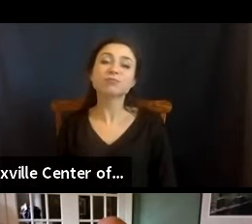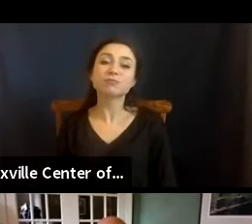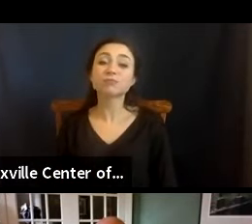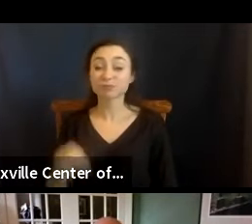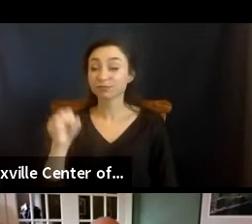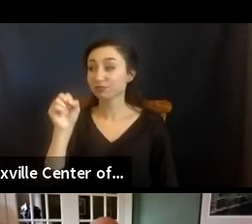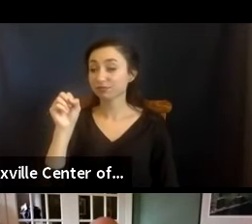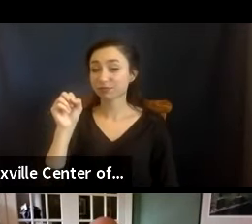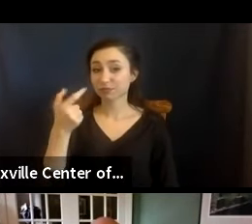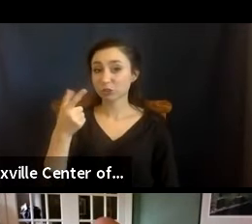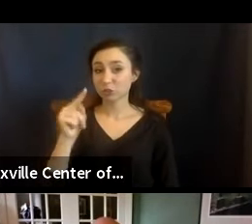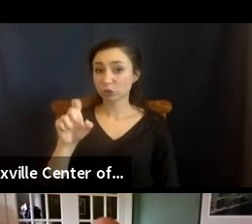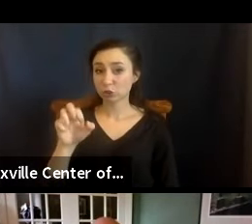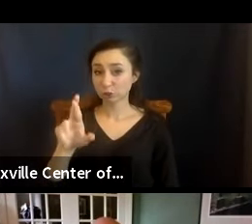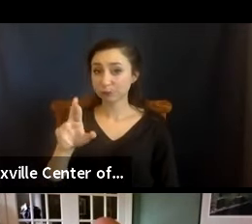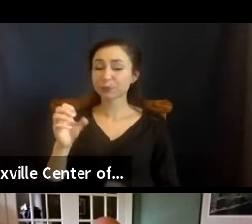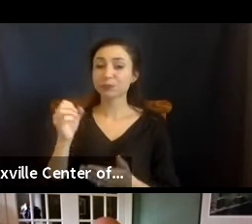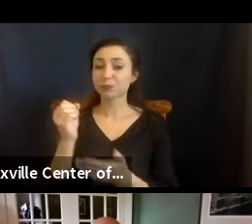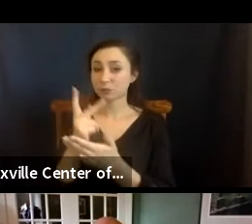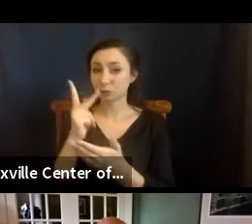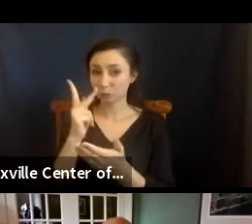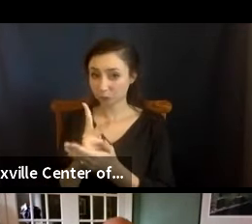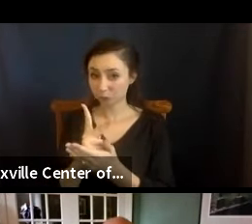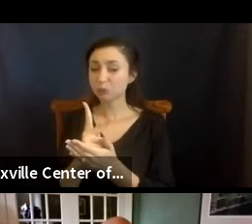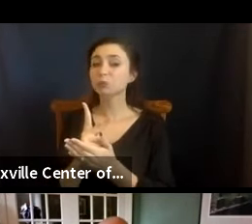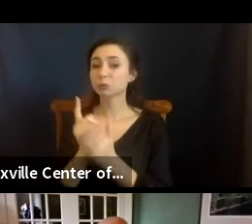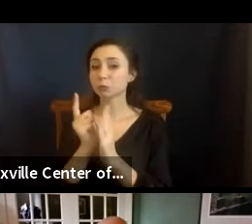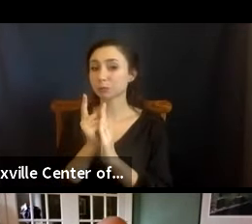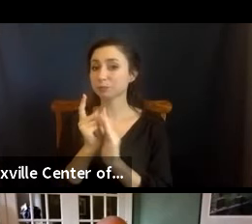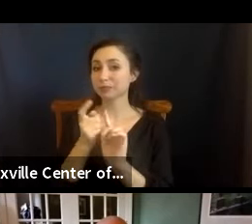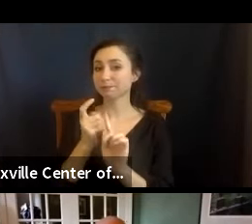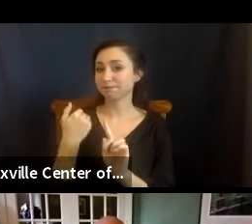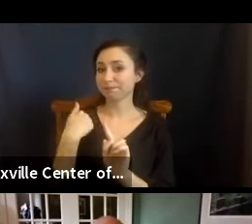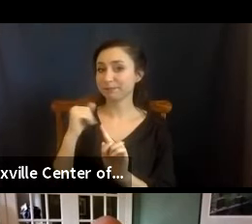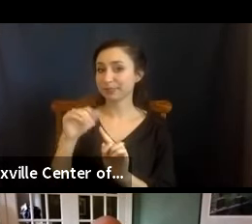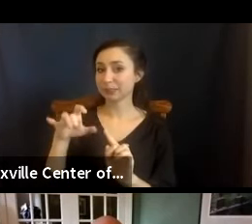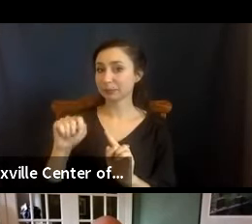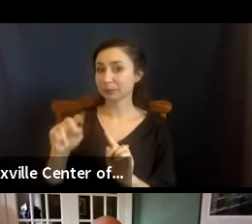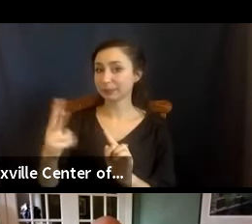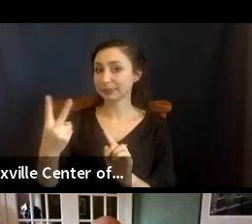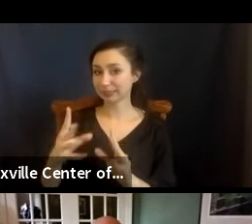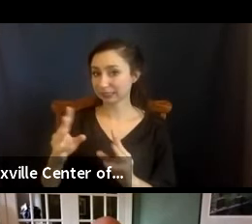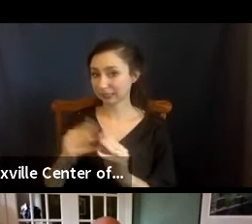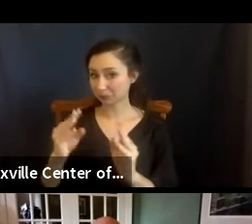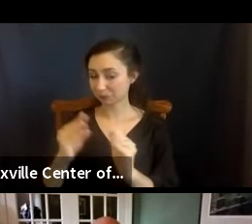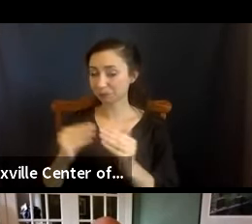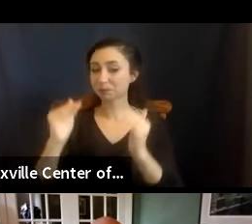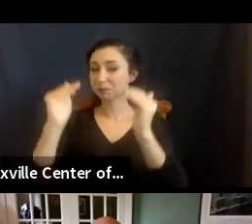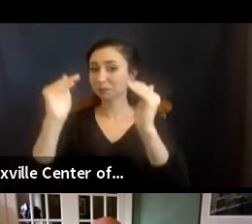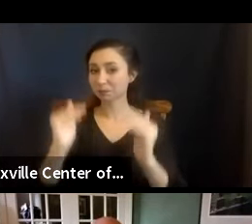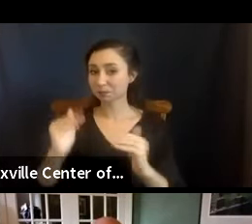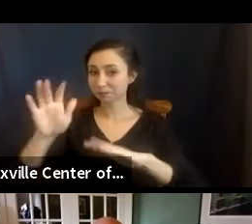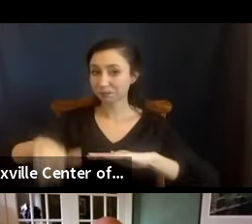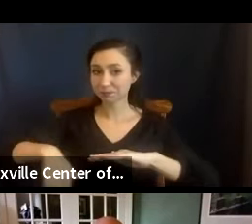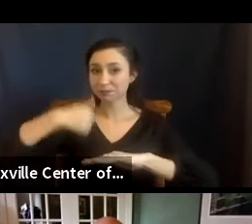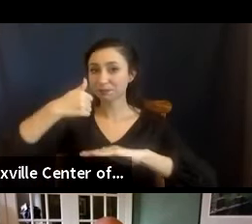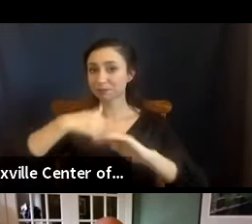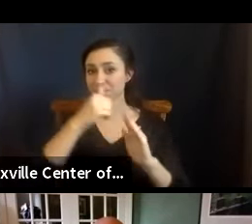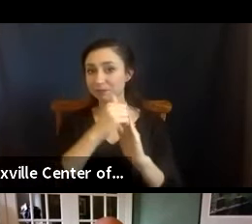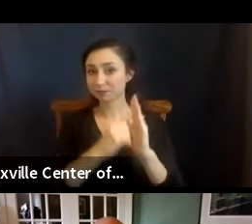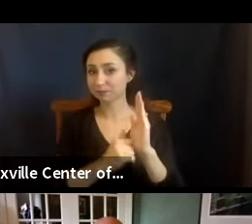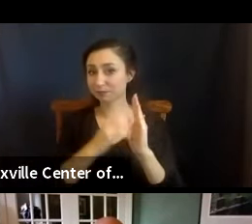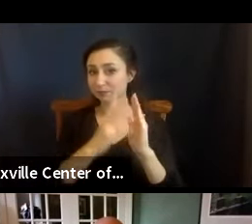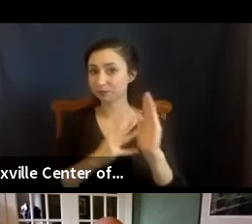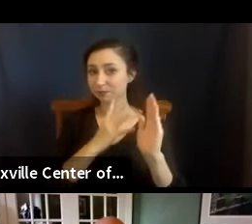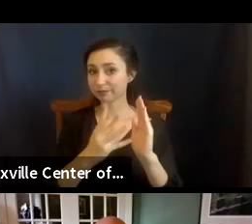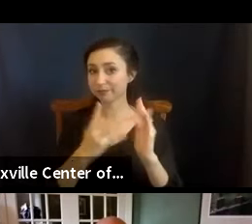the minutes from September 2nd meeting. The next item on our agenda is to set the agenda, and you have